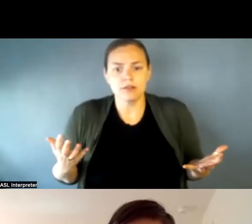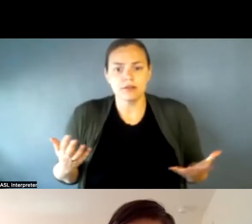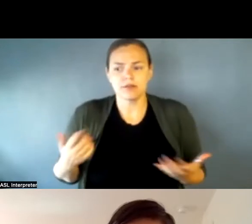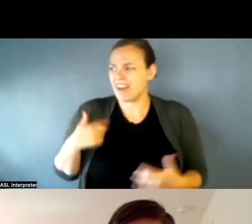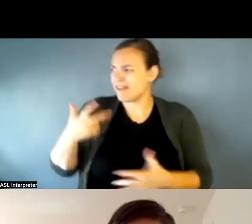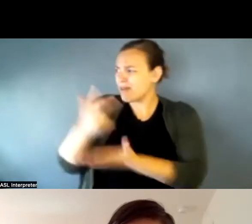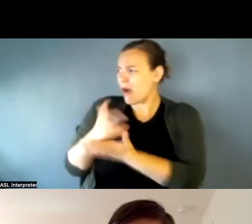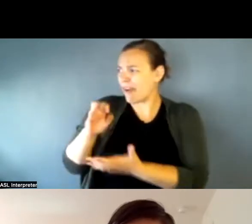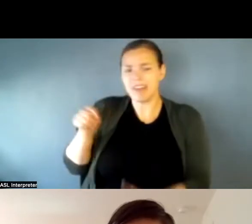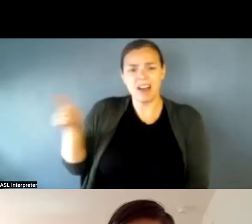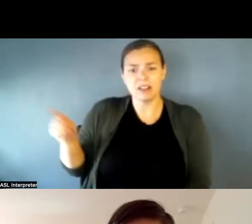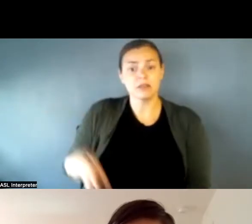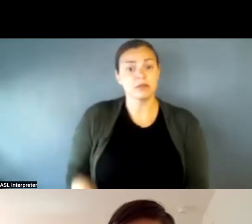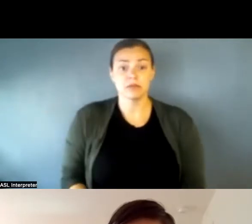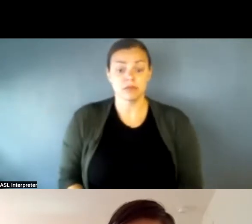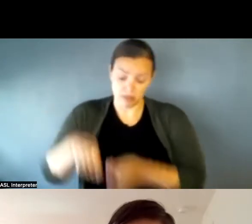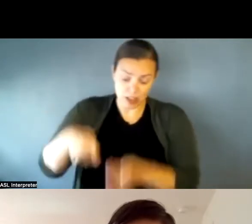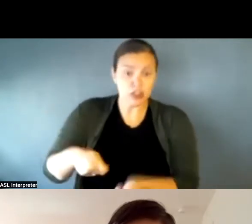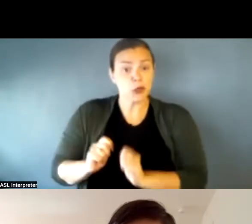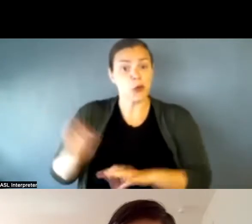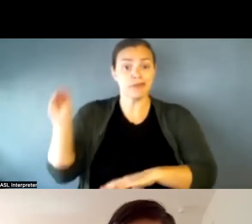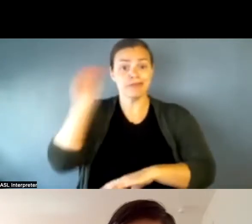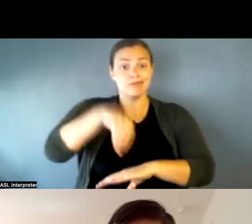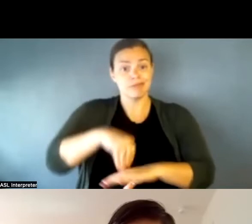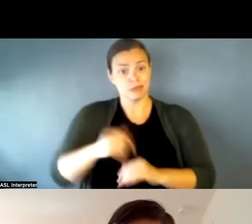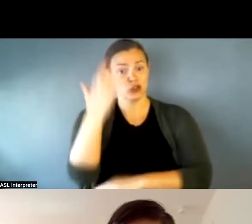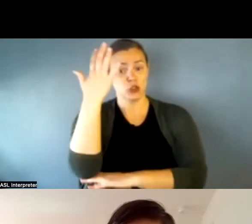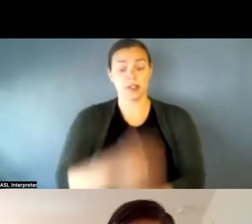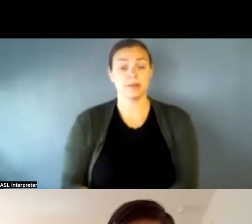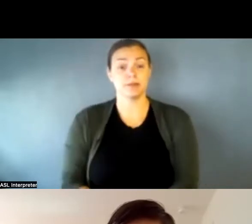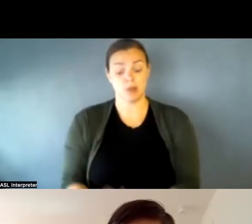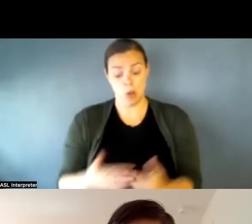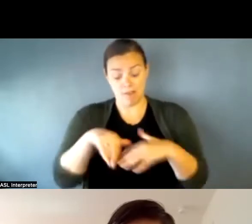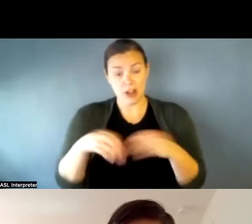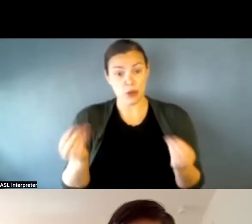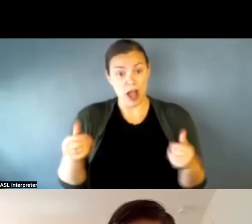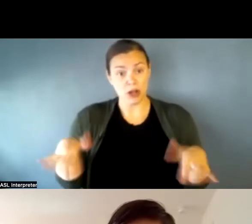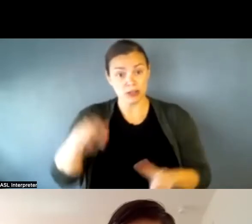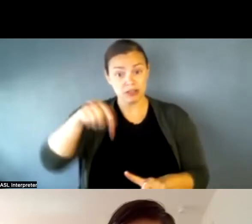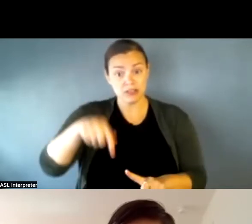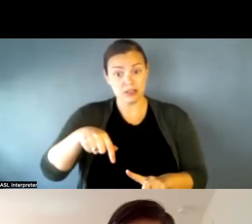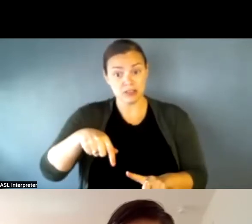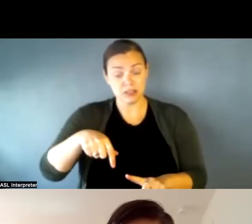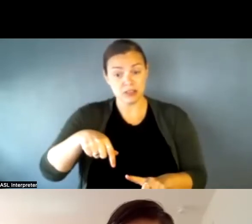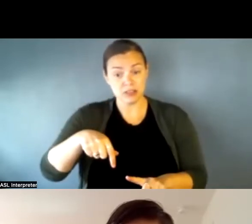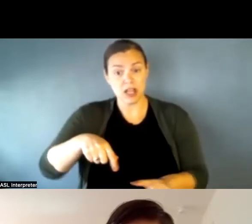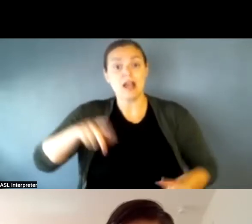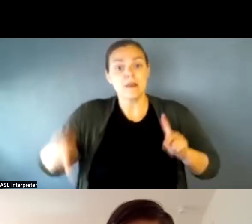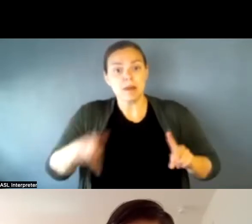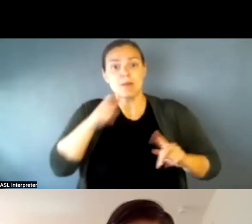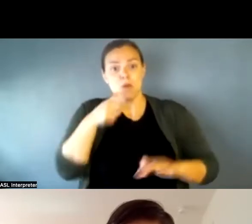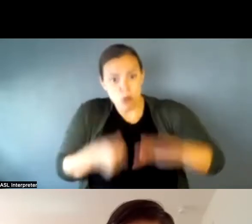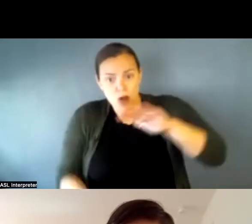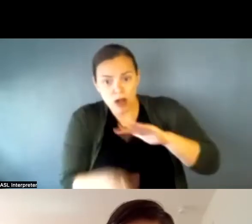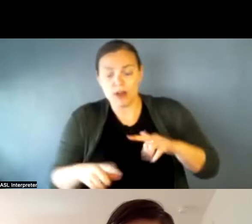here. And I say, dig a hole, plant a tree, because whatever's down there in the ground, those people that are down under there, because